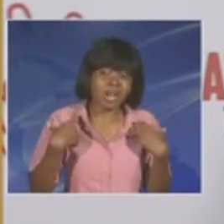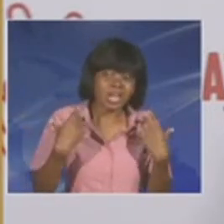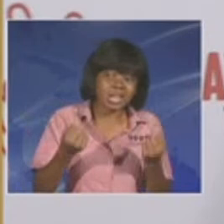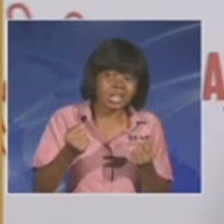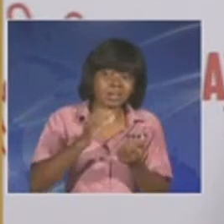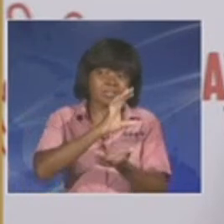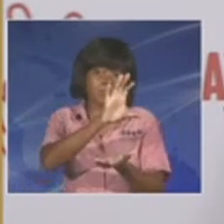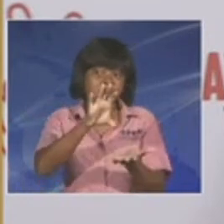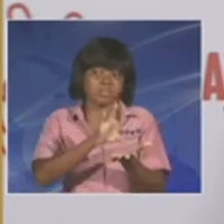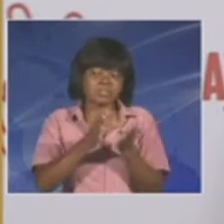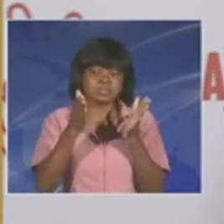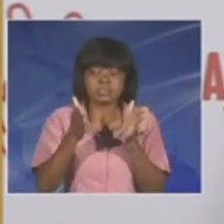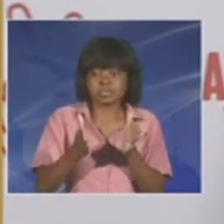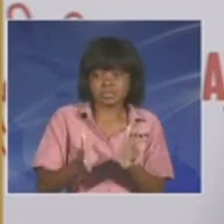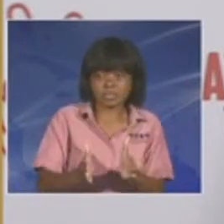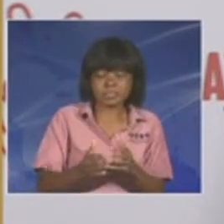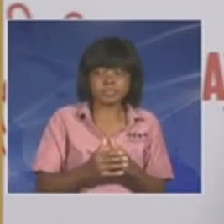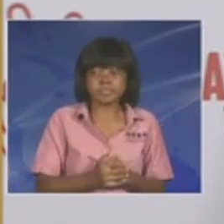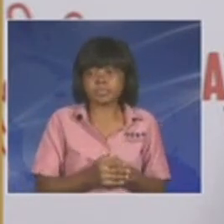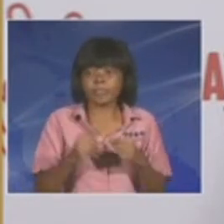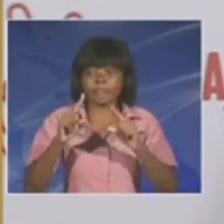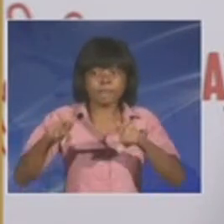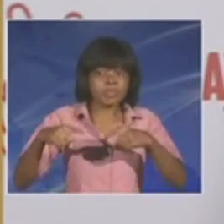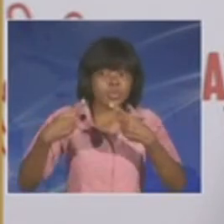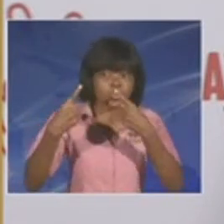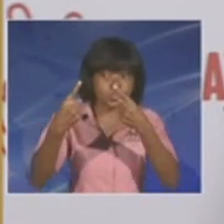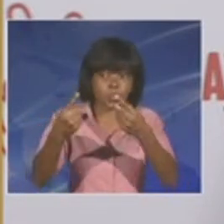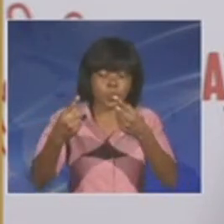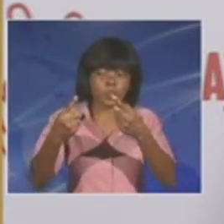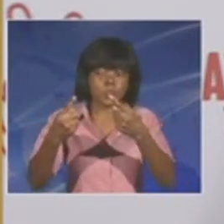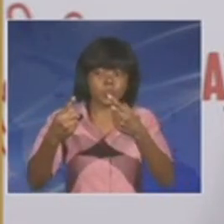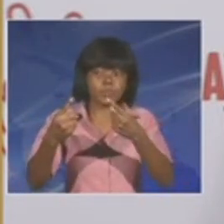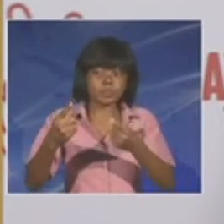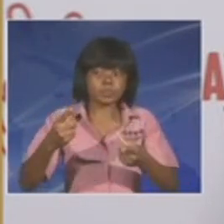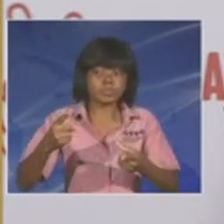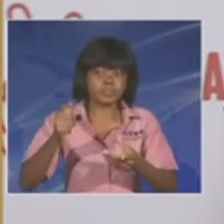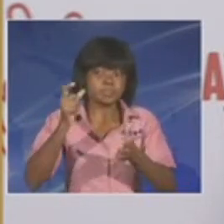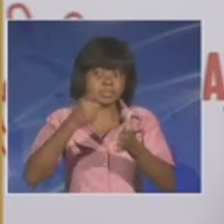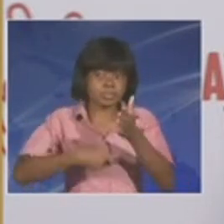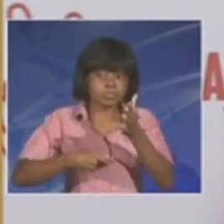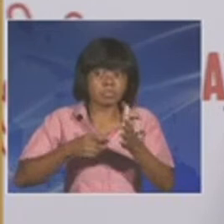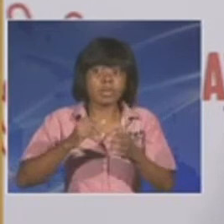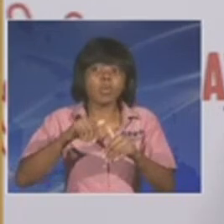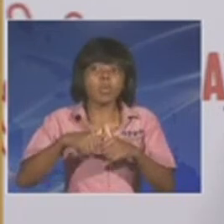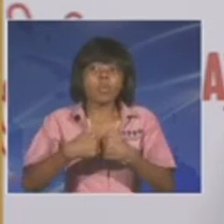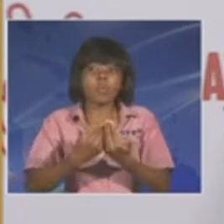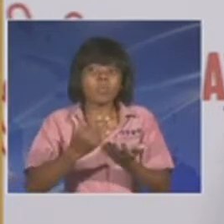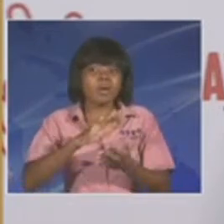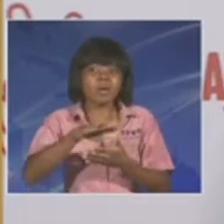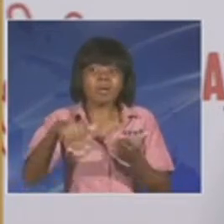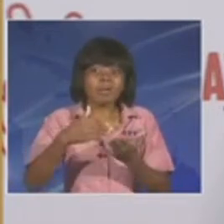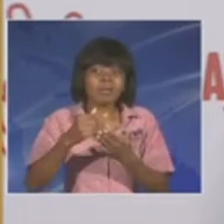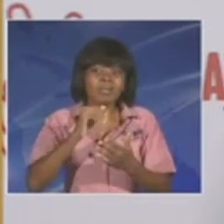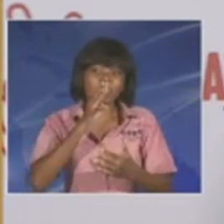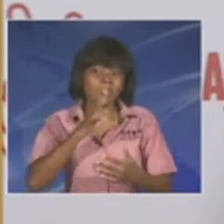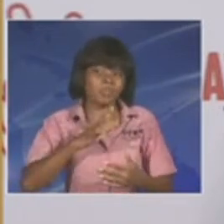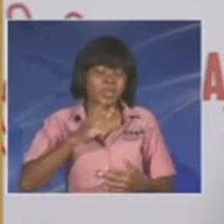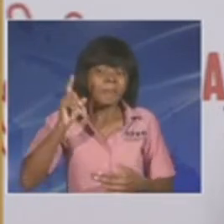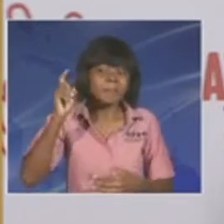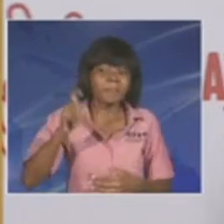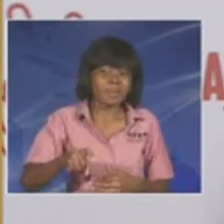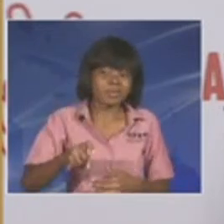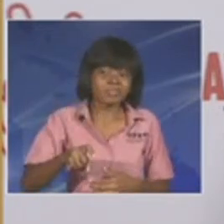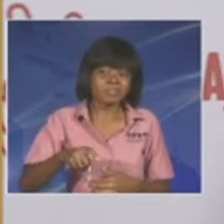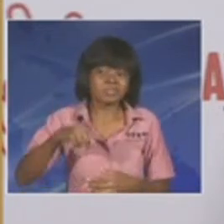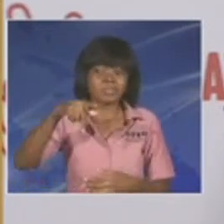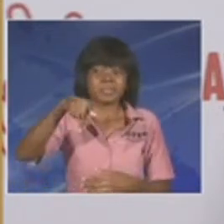general practitioner. Have your blood pressure, your blood sugar, have your cholesterol checked. And remember, women need to check pap smear, mammogram,